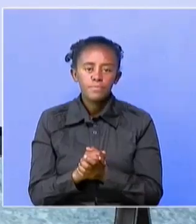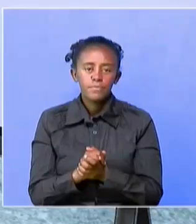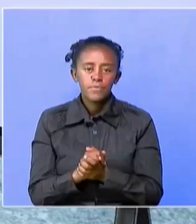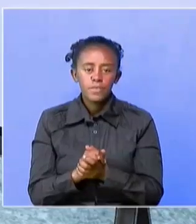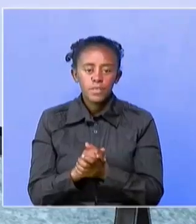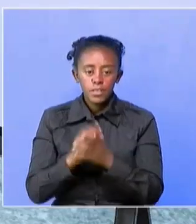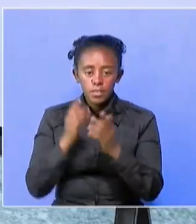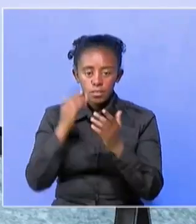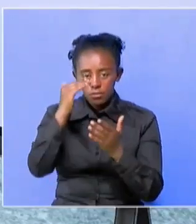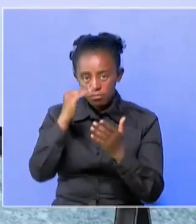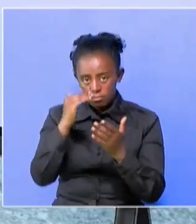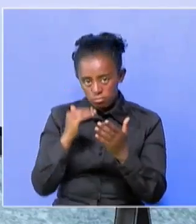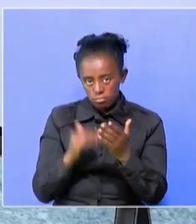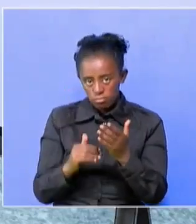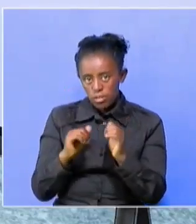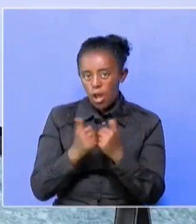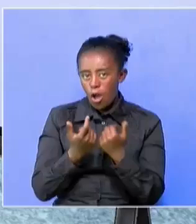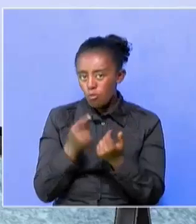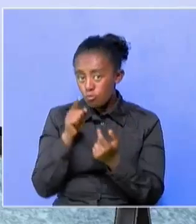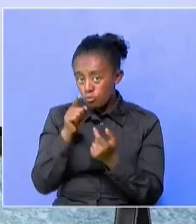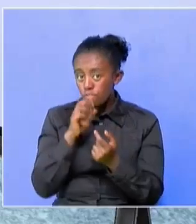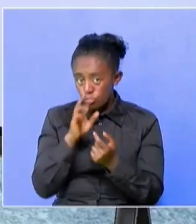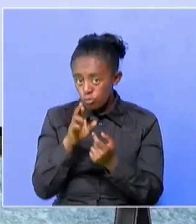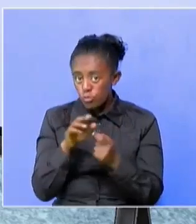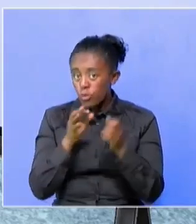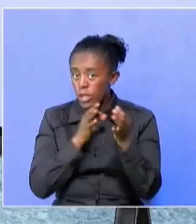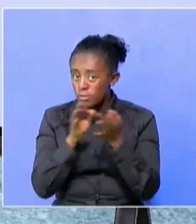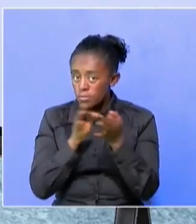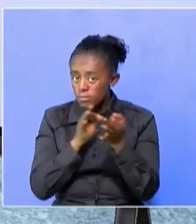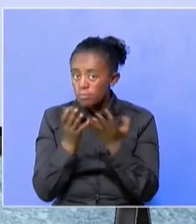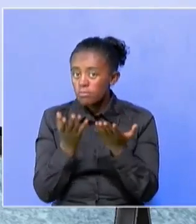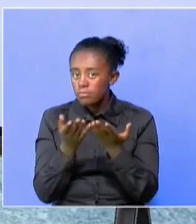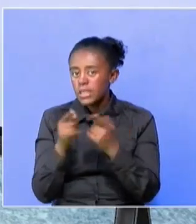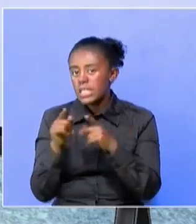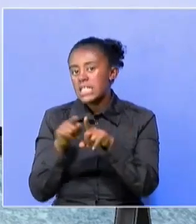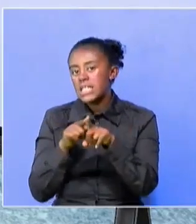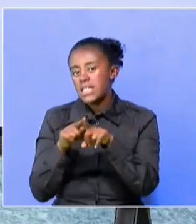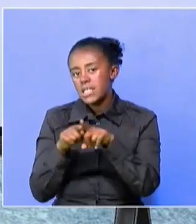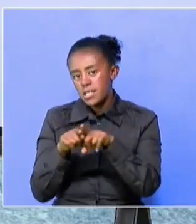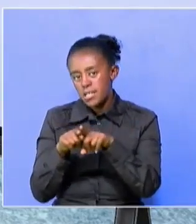Look, these are the way how you are expressing your